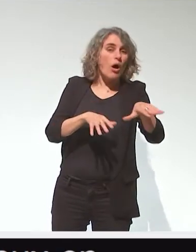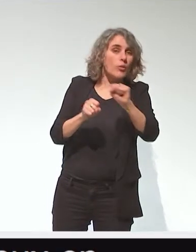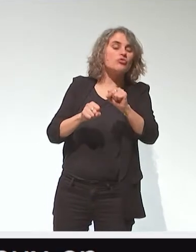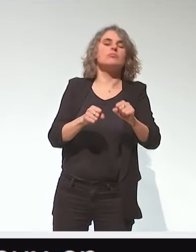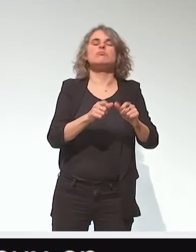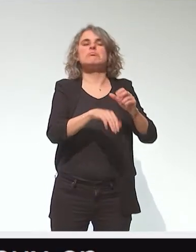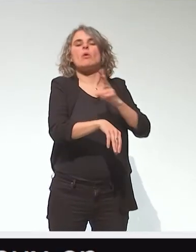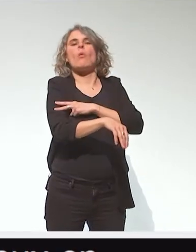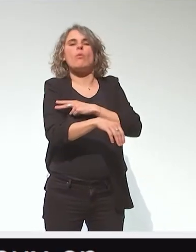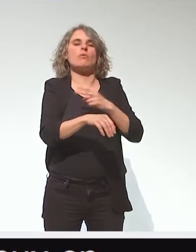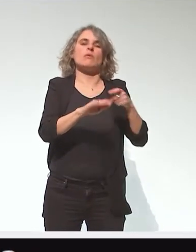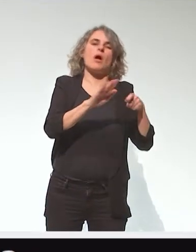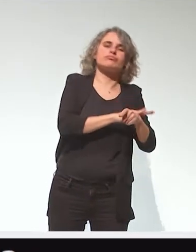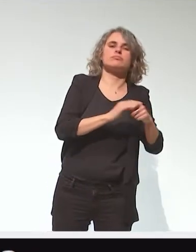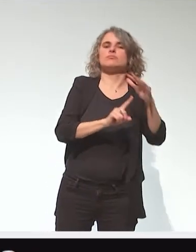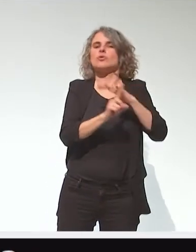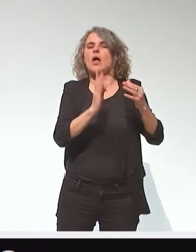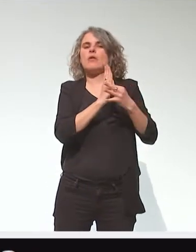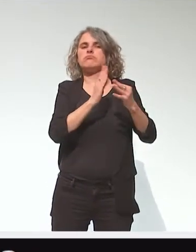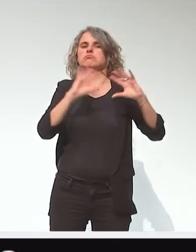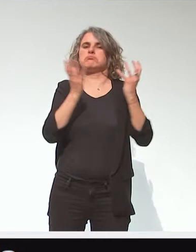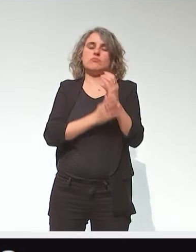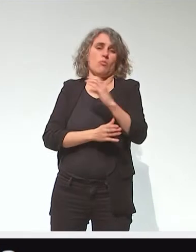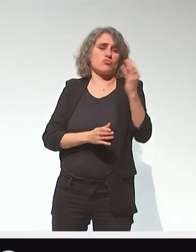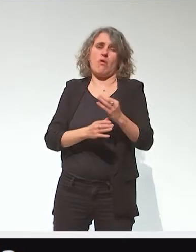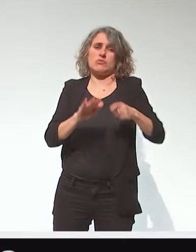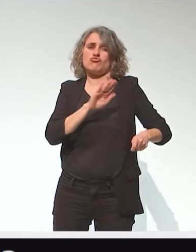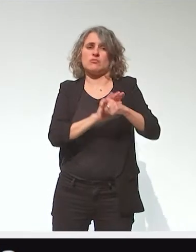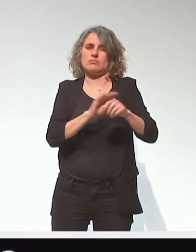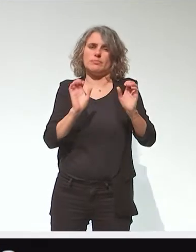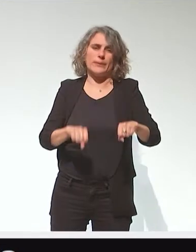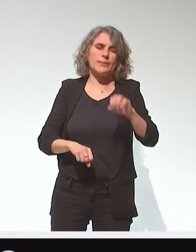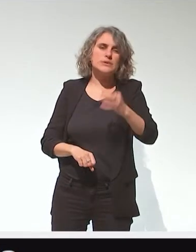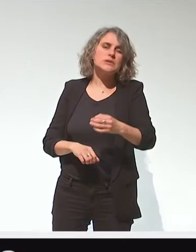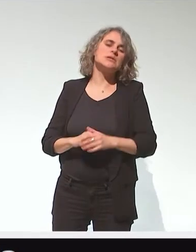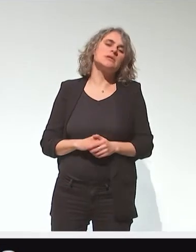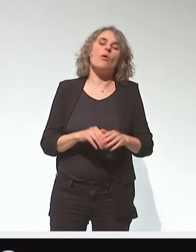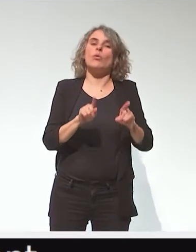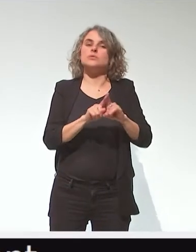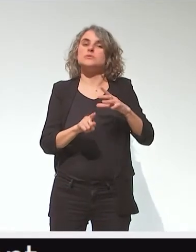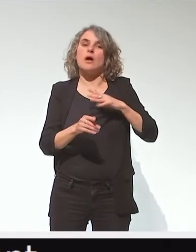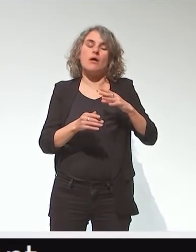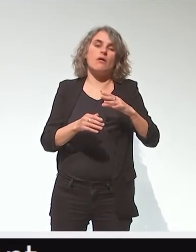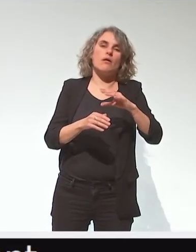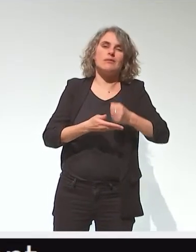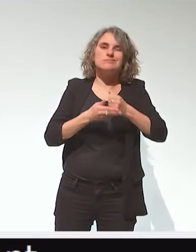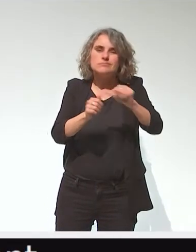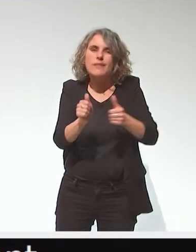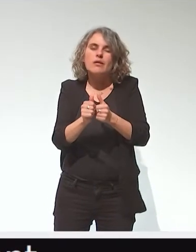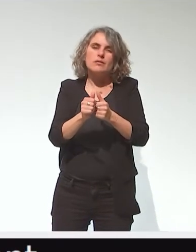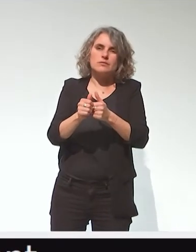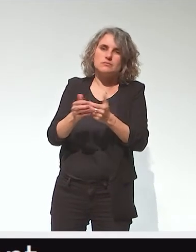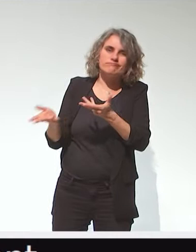for salaries for disabled who are employed by companies. This can go up to 100% payment.